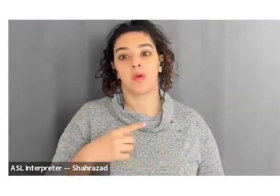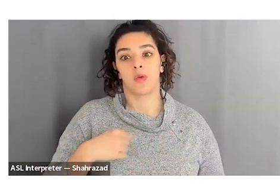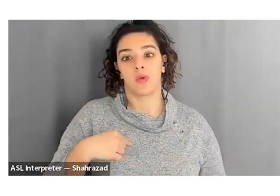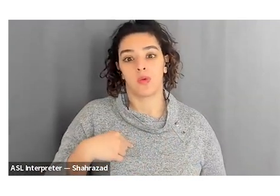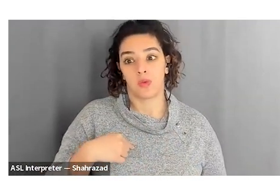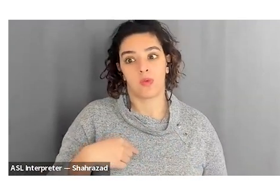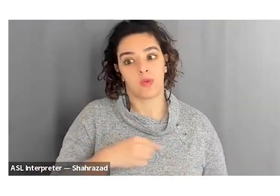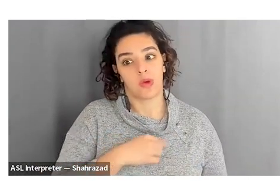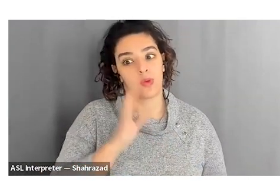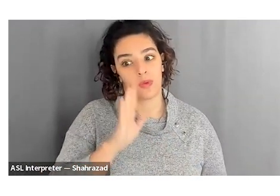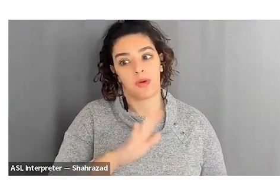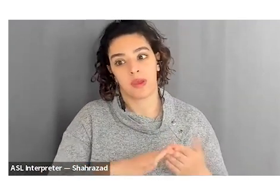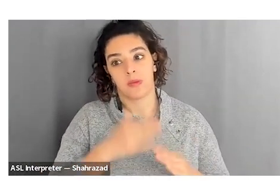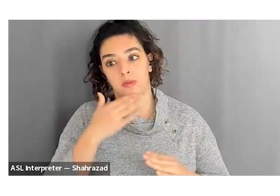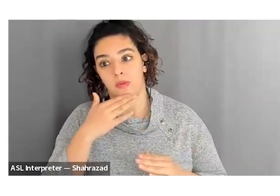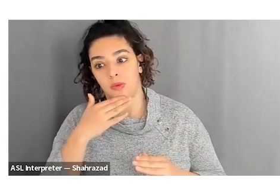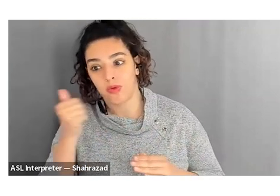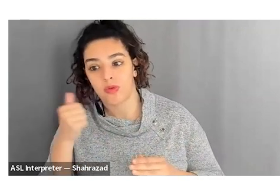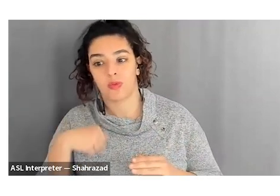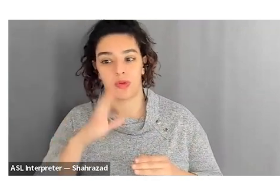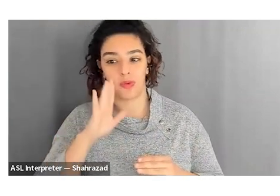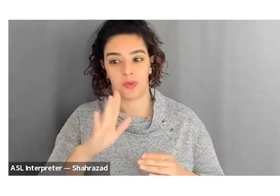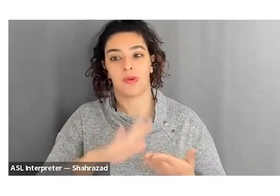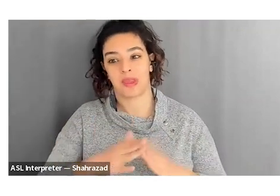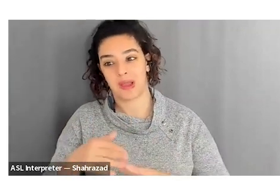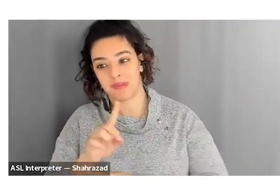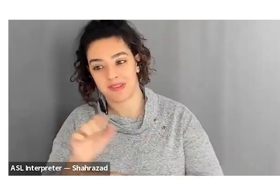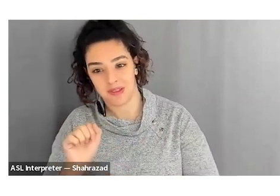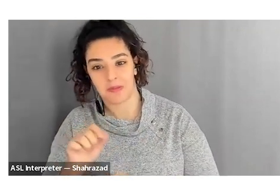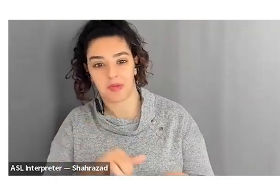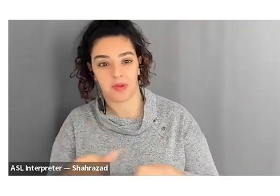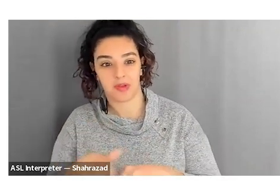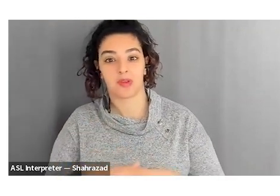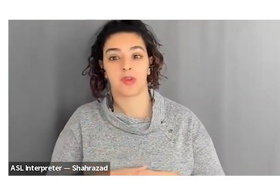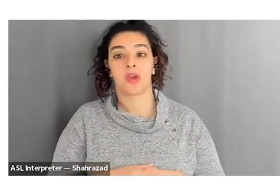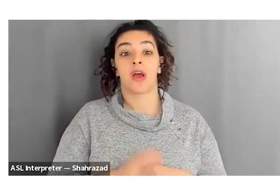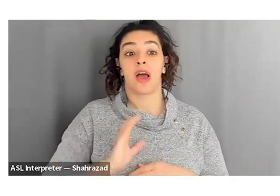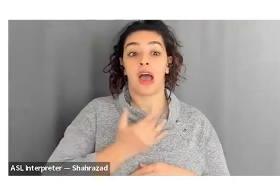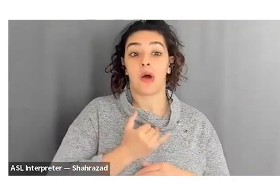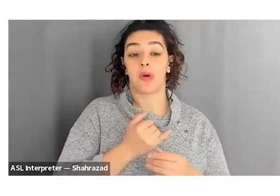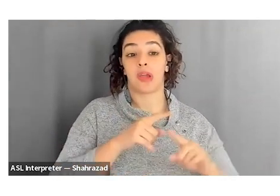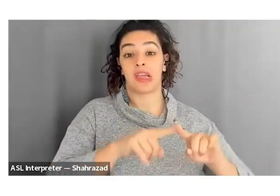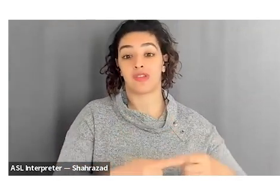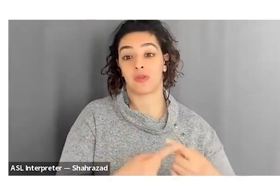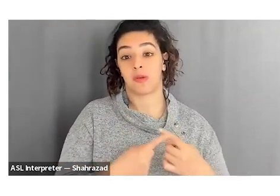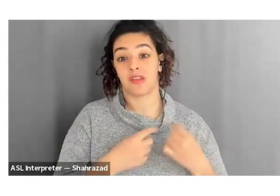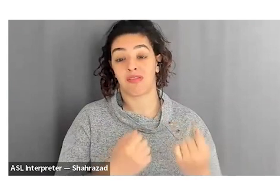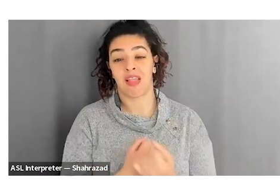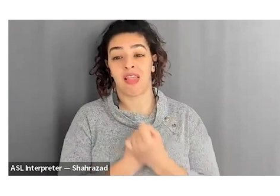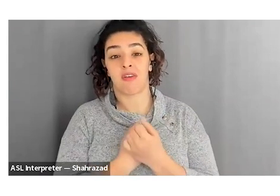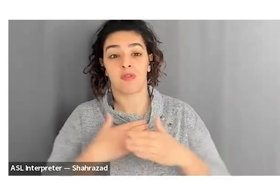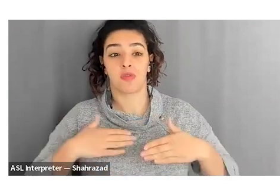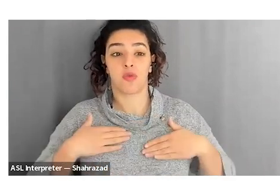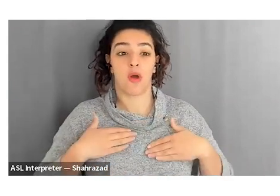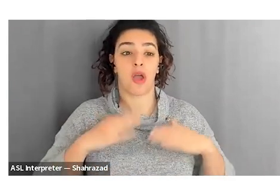become disabled. Our interdependence, love, joy, hope, and imagination must always live within